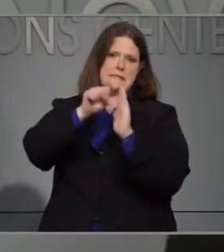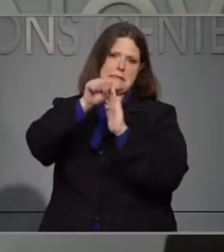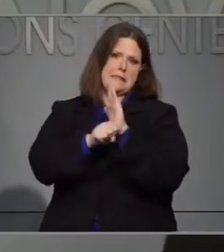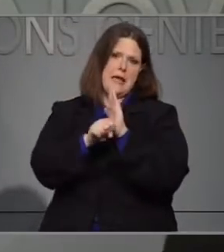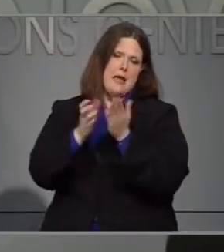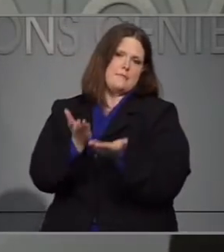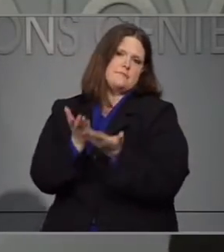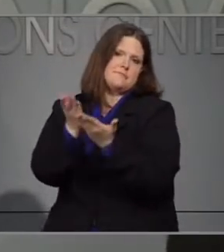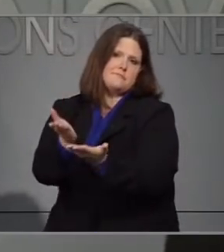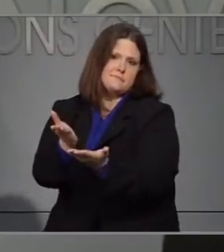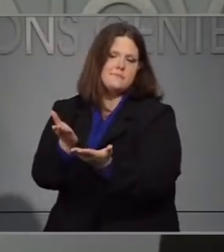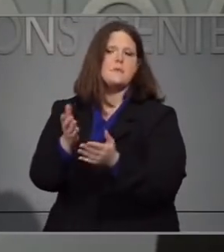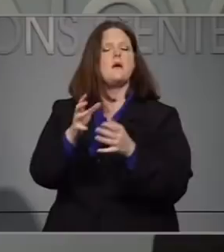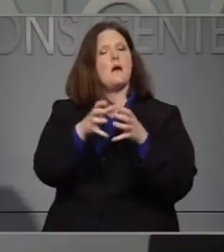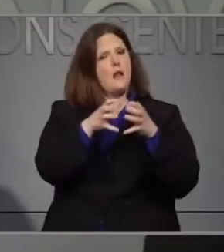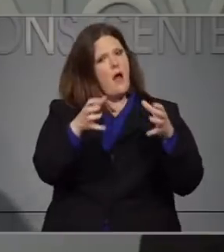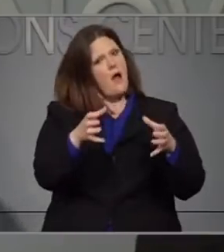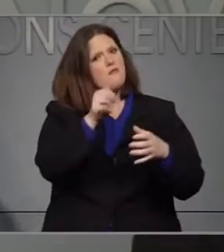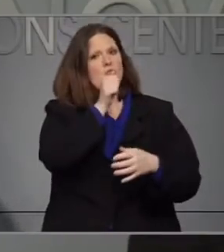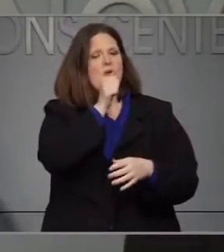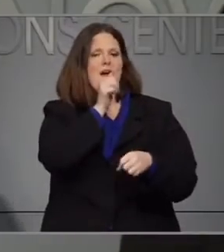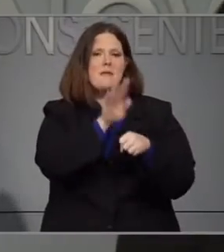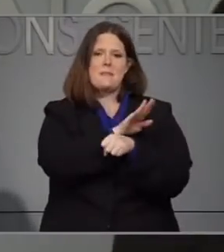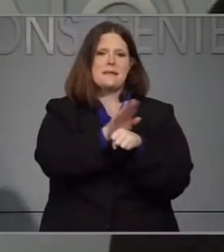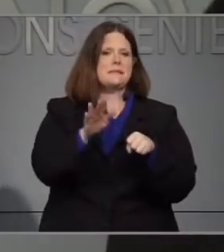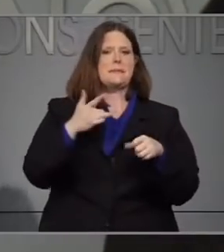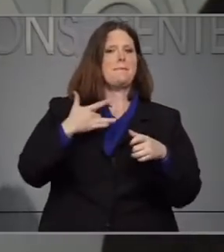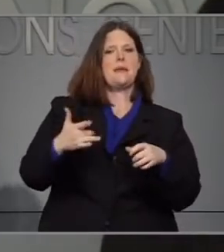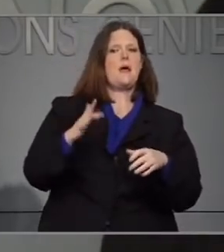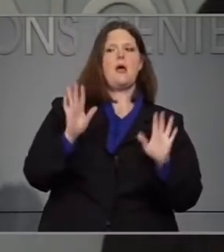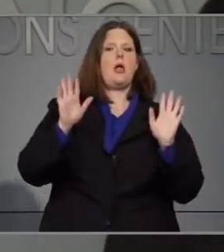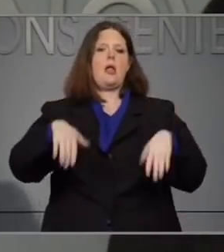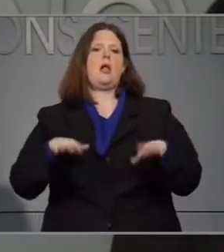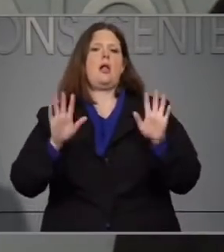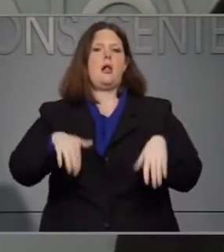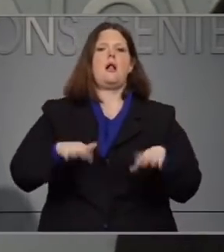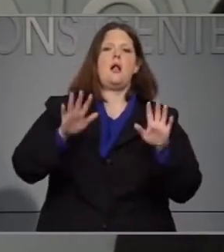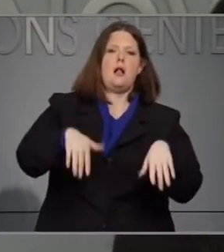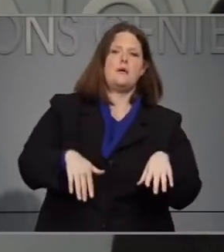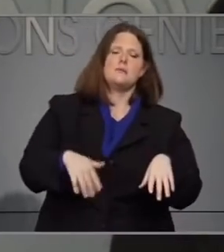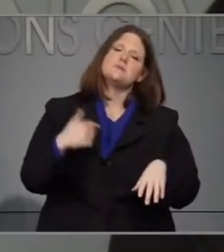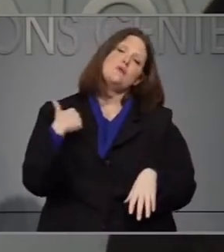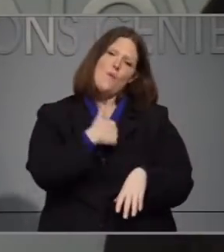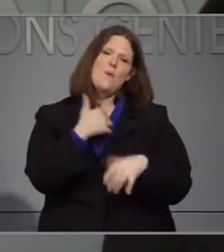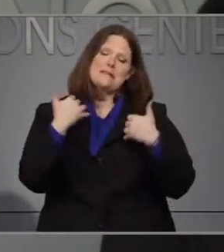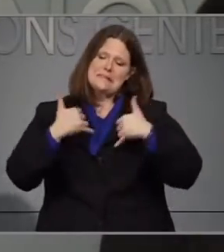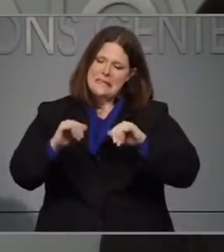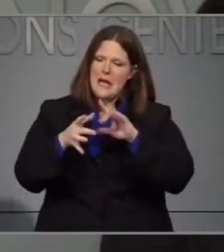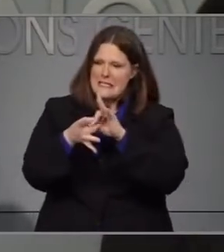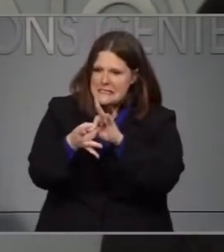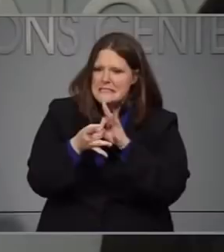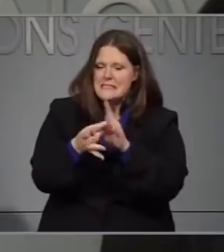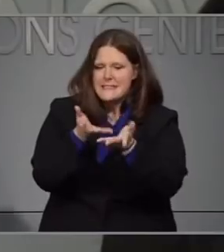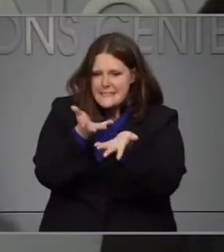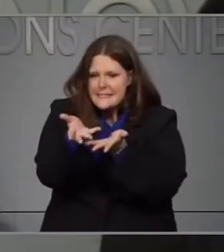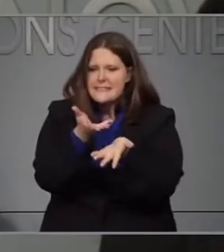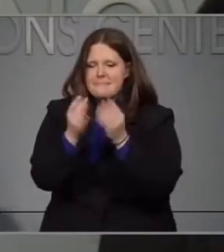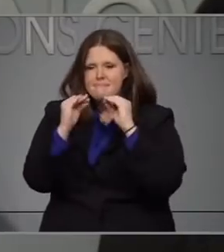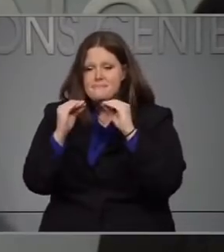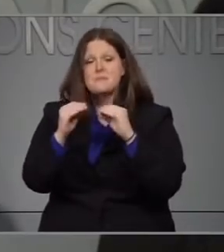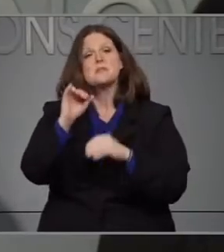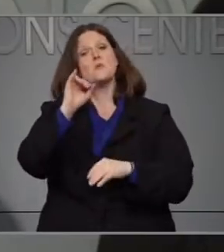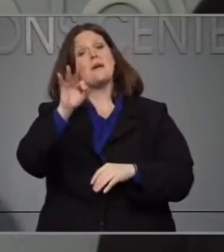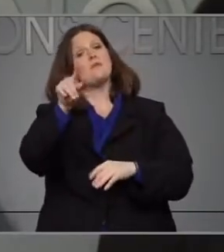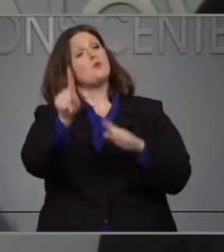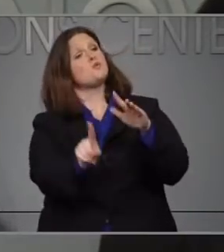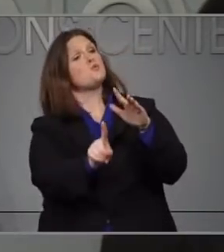still are a lot of these private businesses, so we'll continue to work with them as we go through here. But we want, if you are turned away for